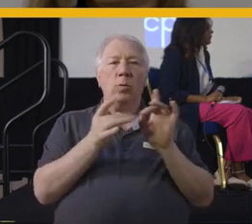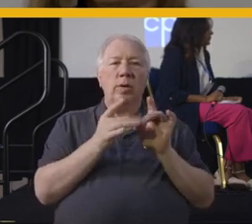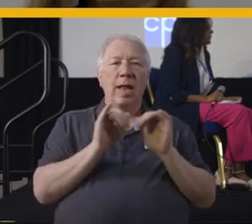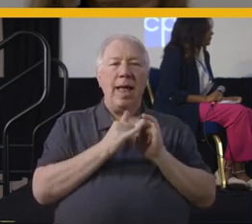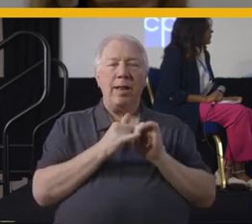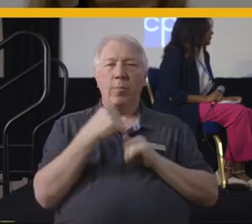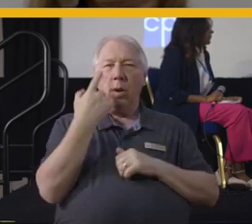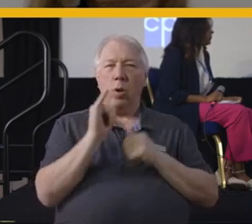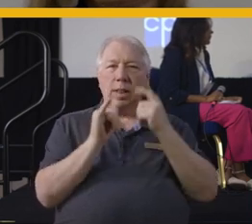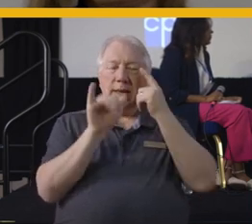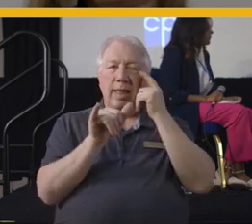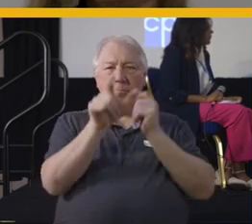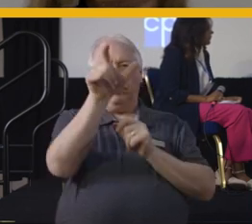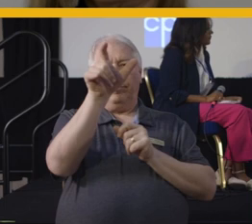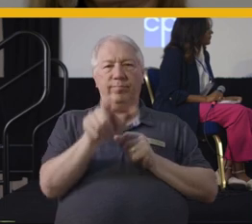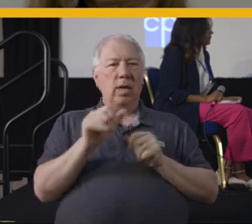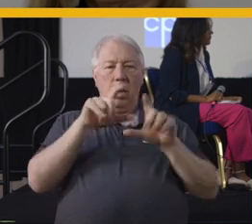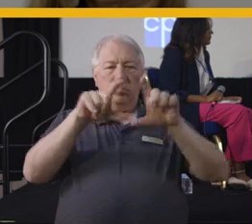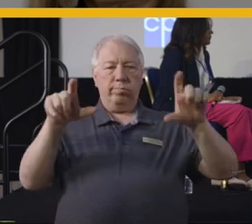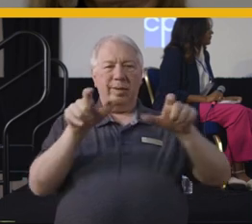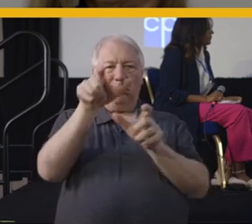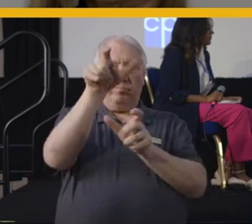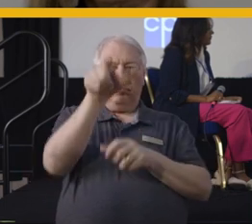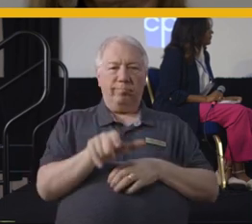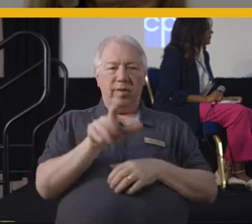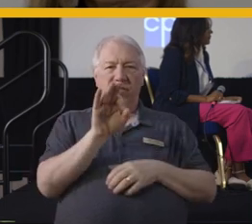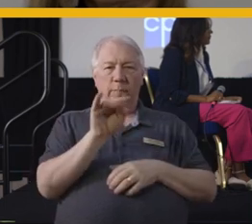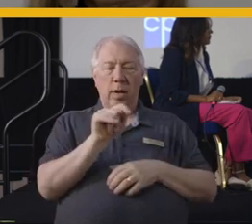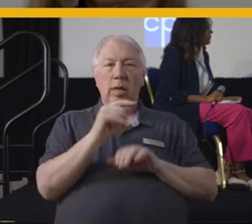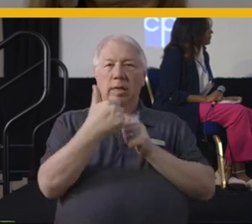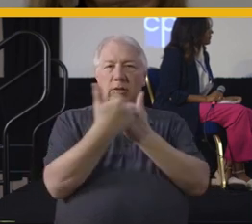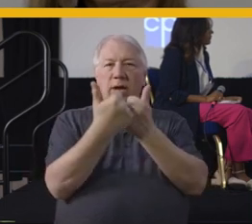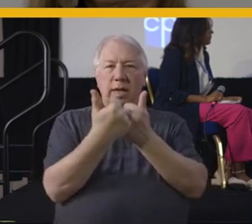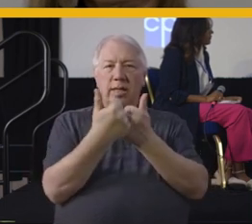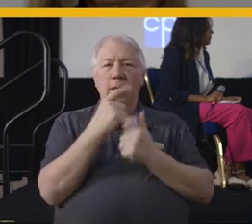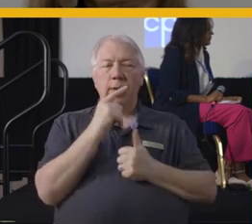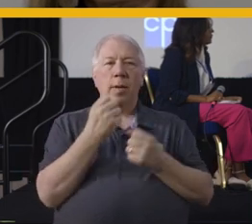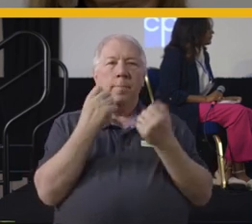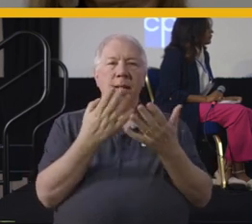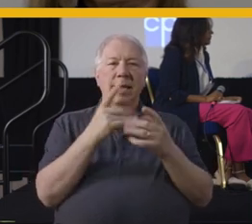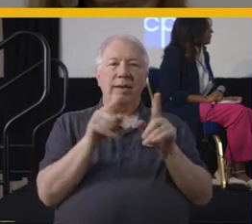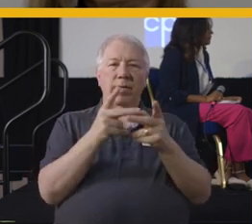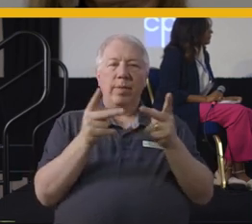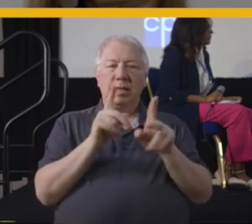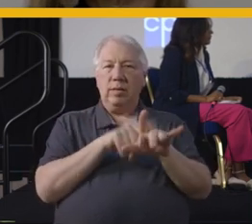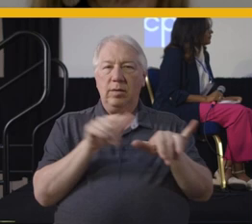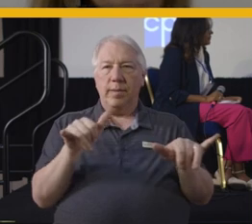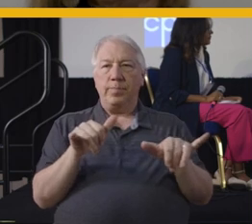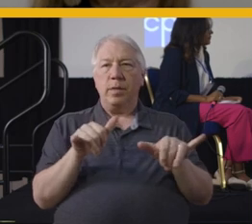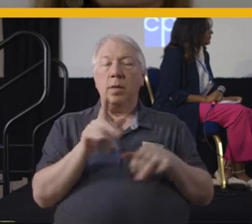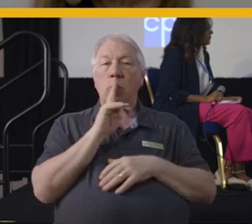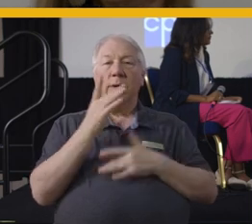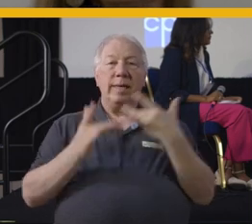how what that can look like in that format. I think, as challenging as it is, being in many, many different places at once, there